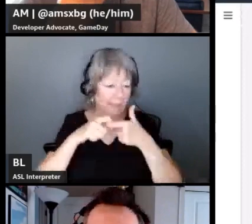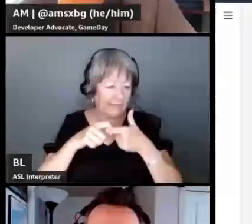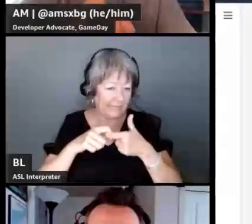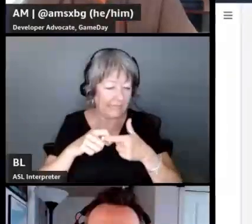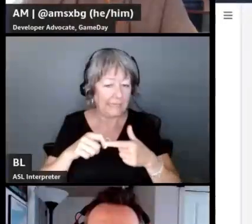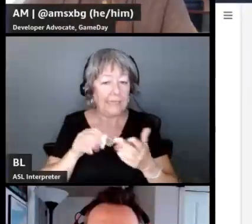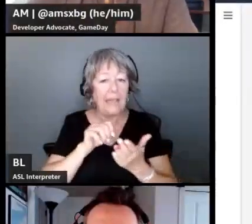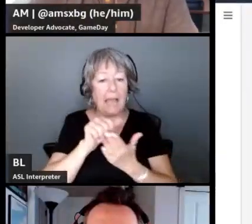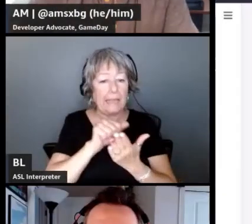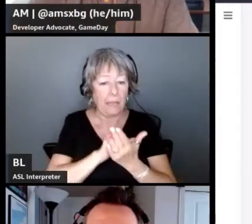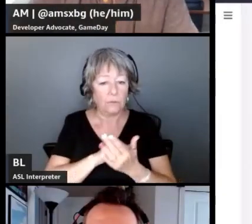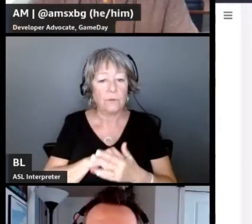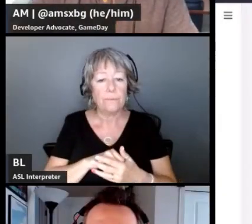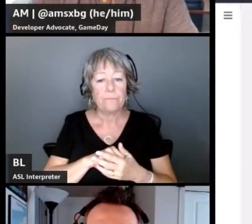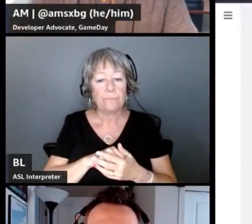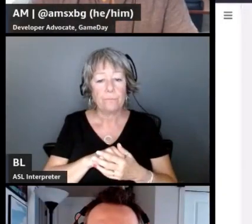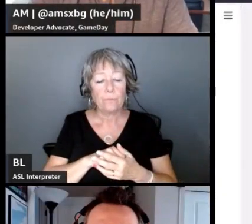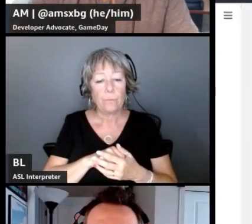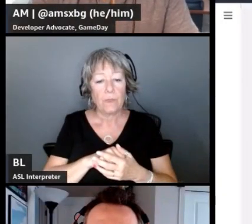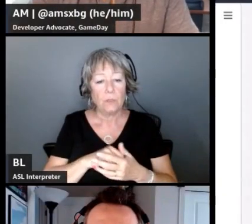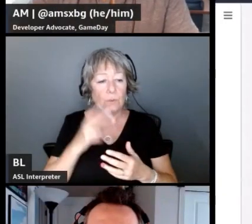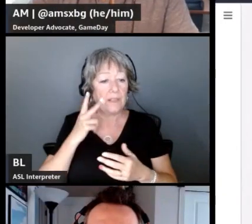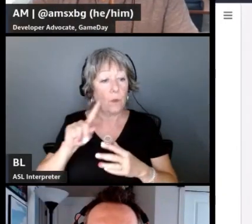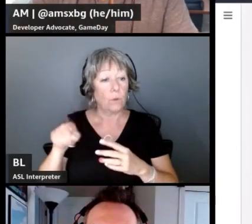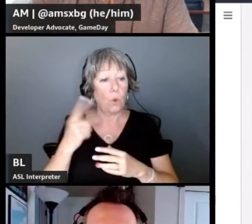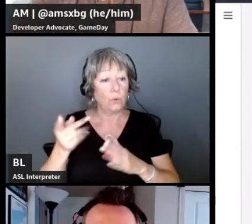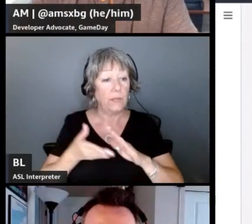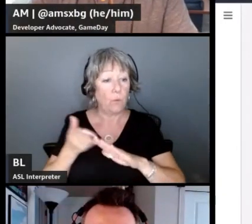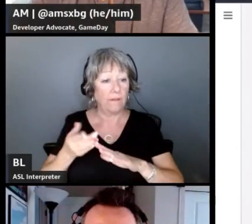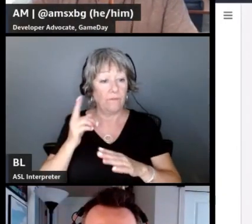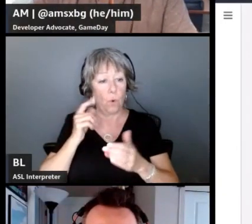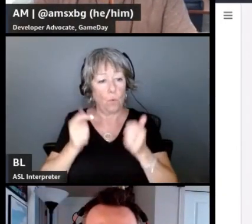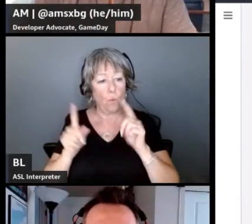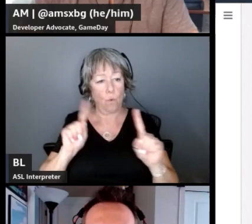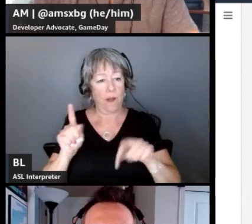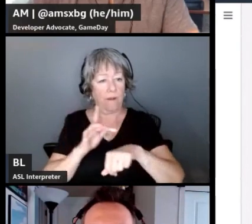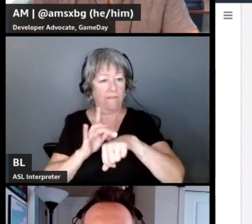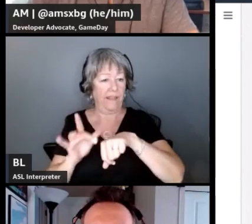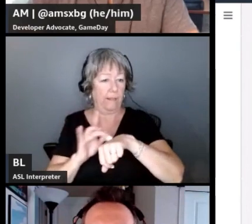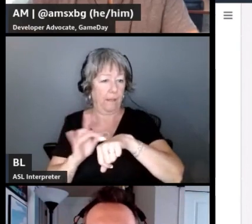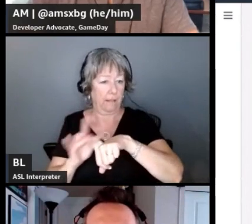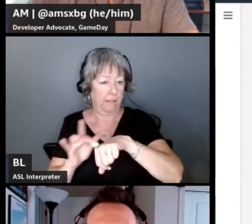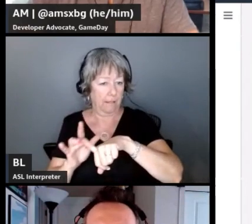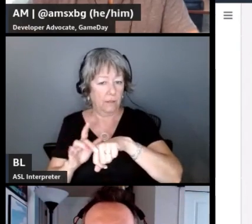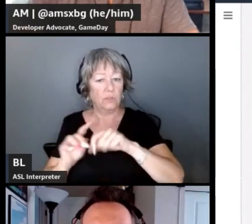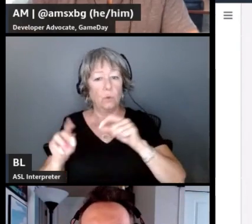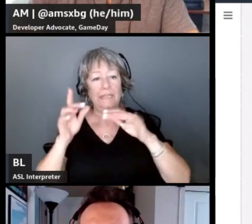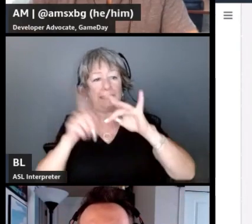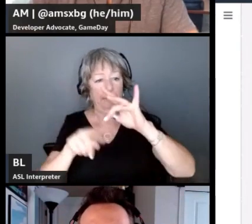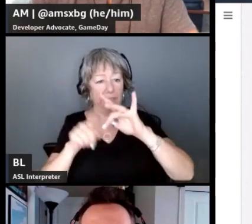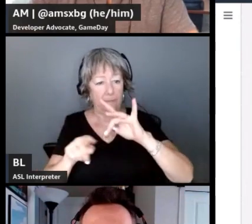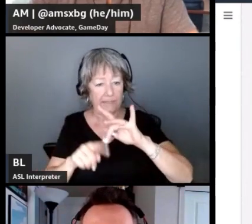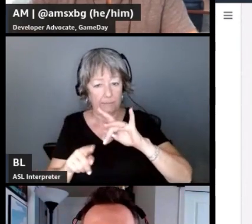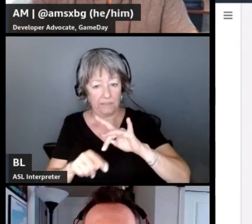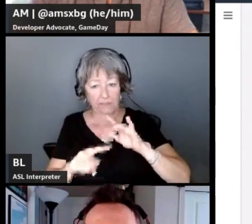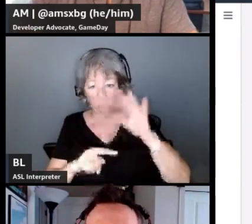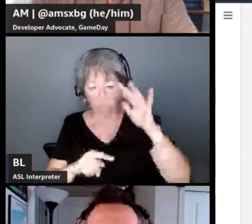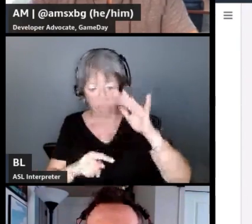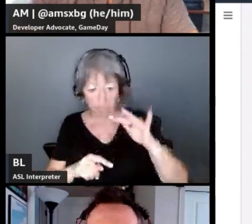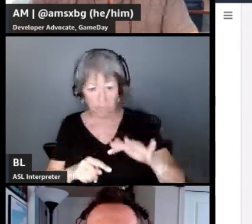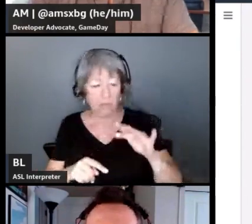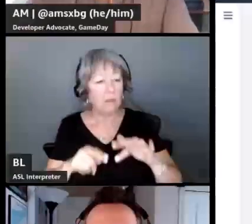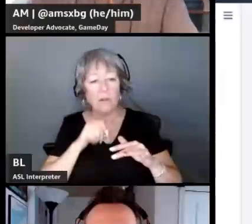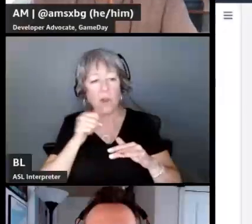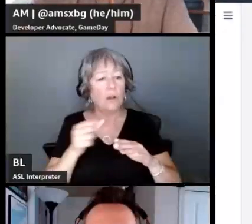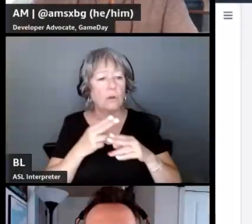run for the ones that are available. So at the first go itself, we not only skipped all these accounts, they will not count as failed stack